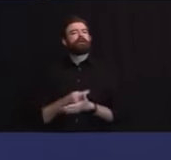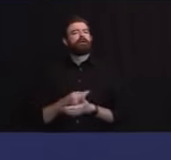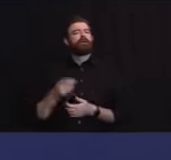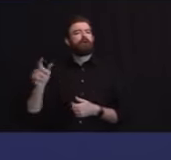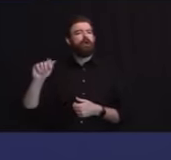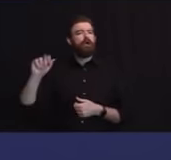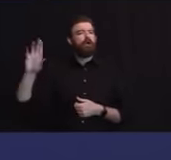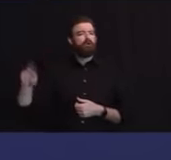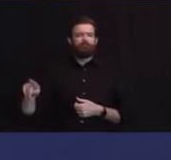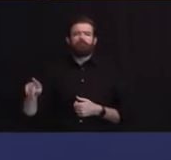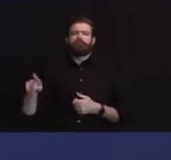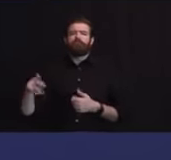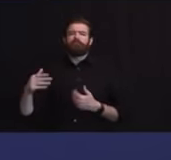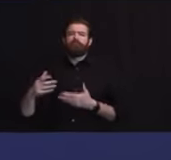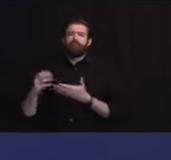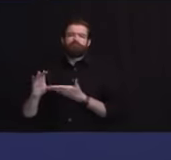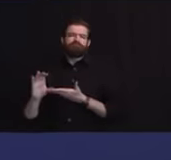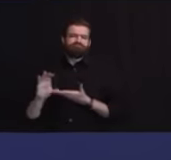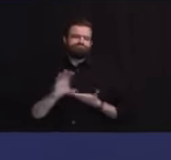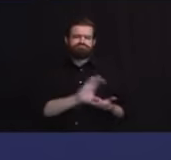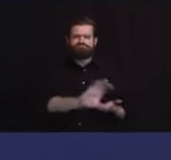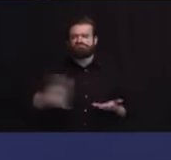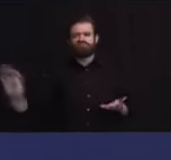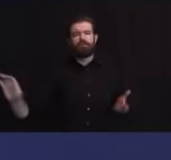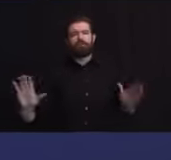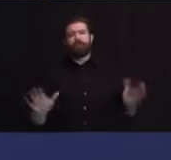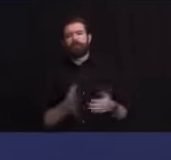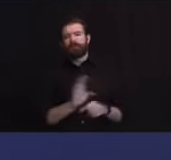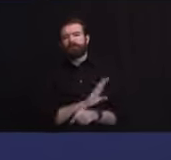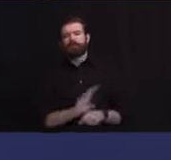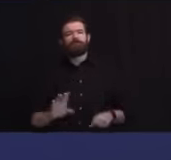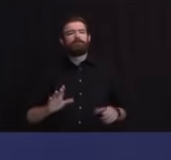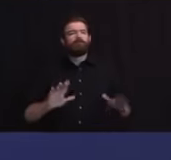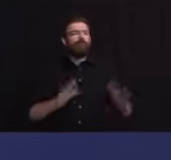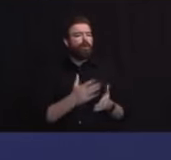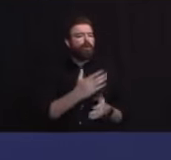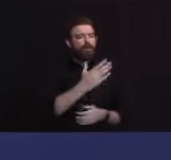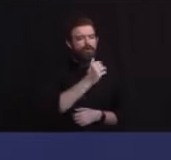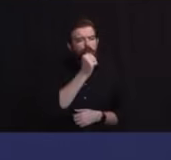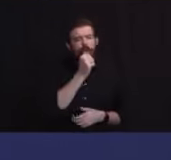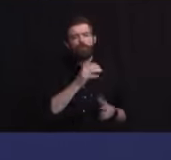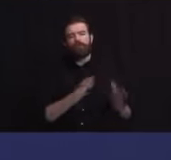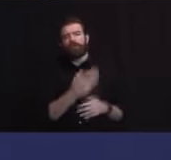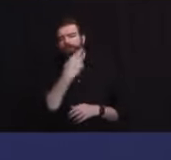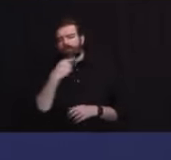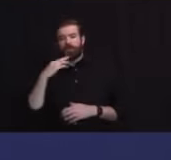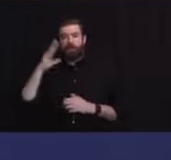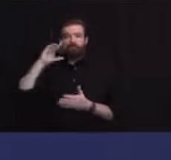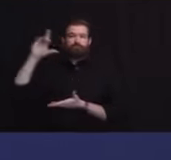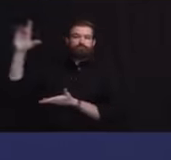restaurants, and bars, and I hope part of the answer is we could put cash on the barrel to help these folks out.